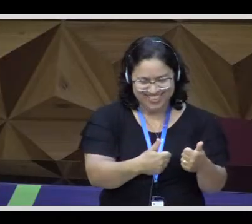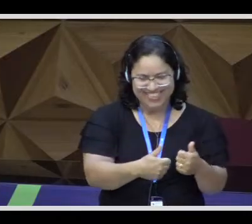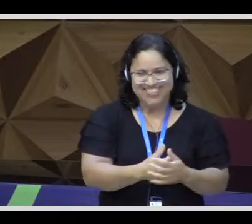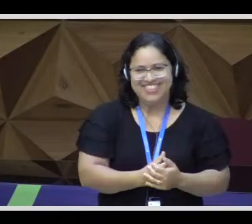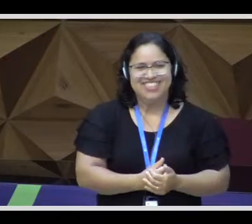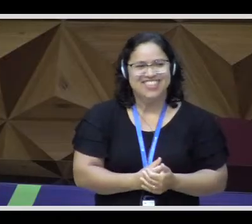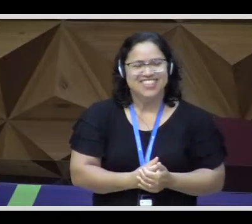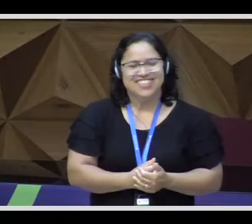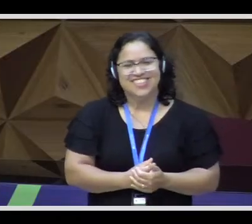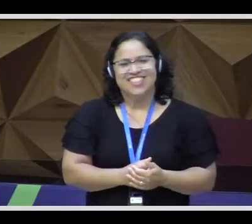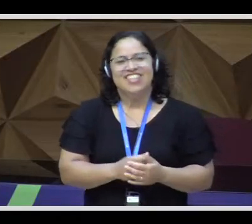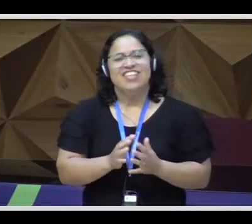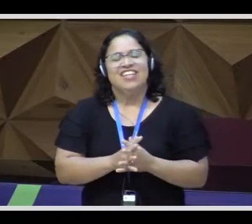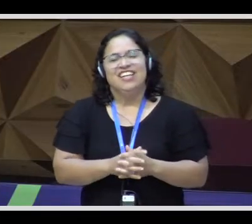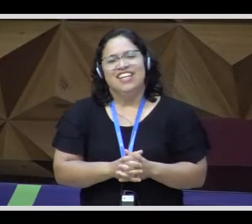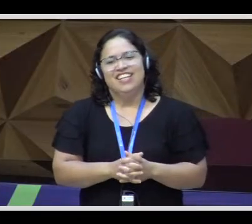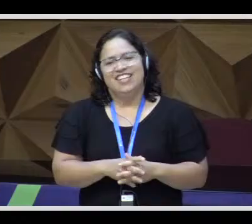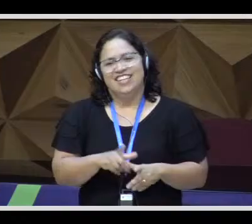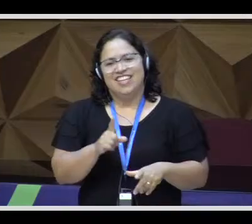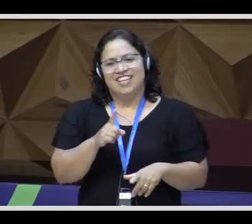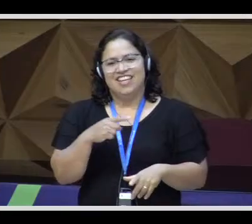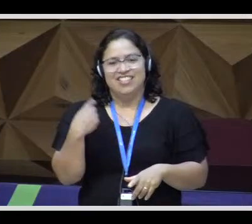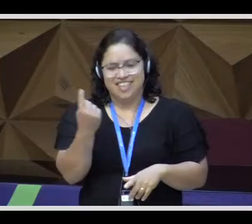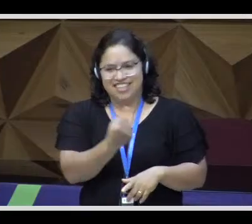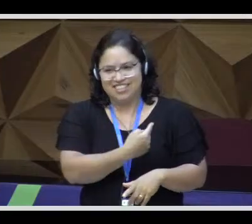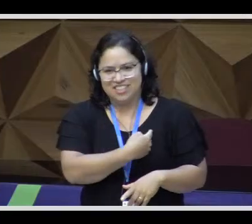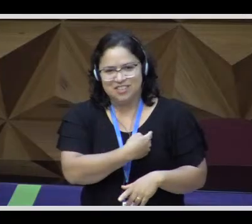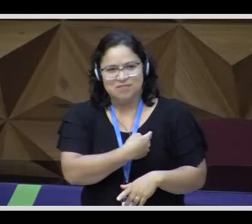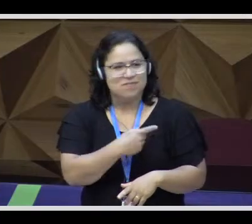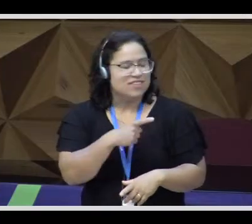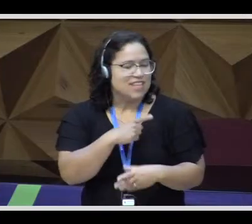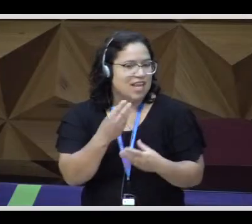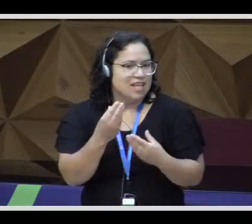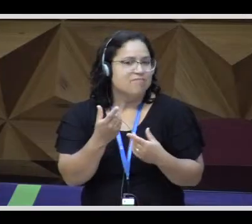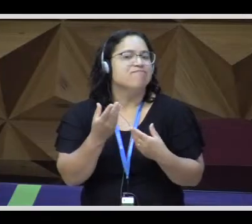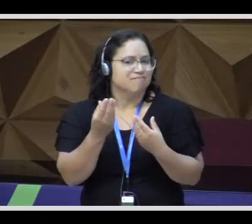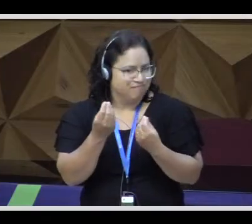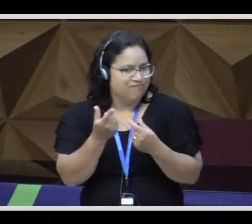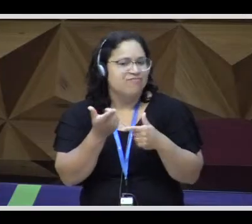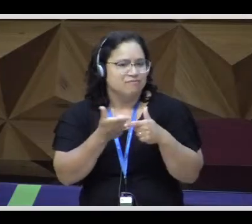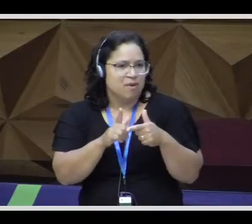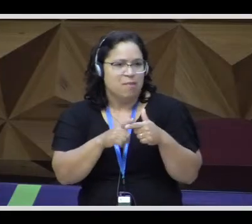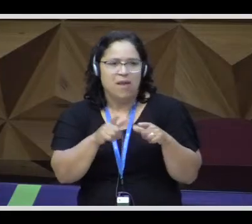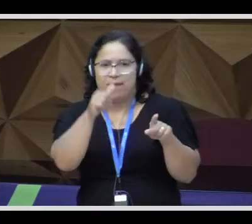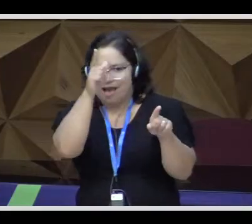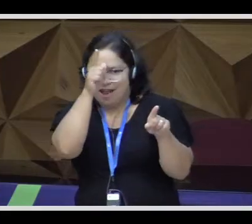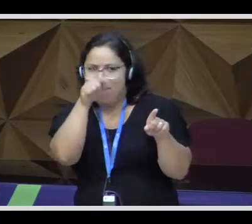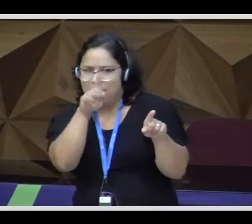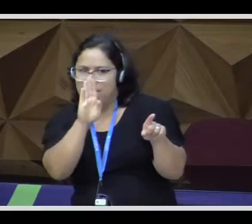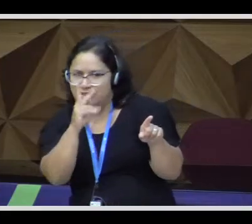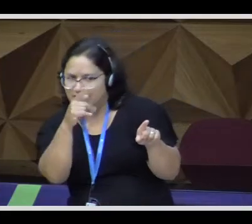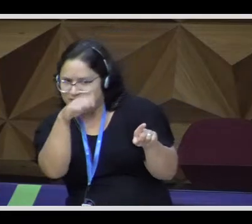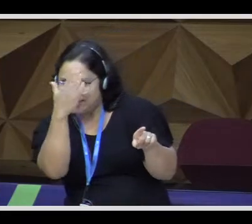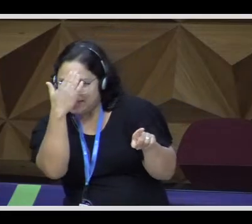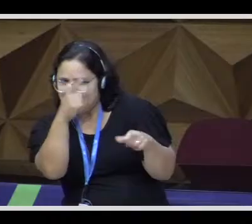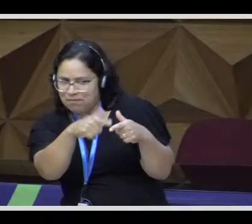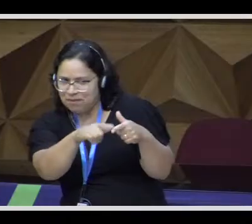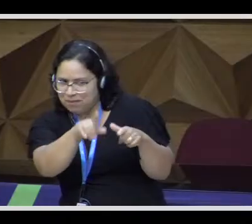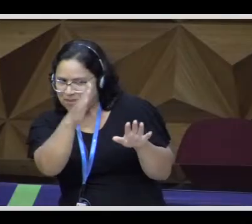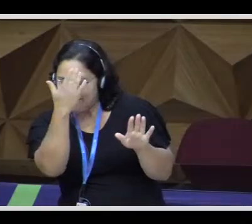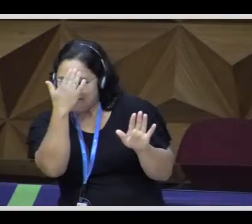we don't, we have big problems with Germans in Belo Horizonte. You know that, right?